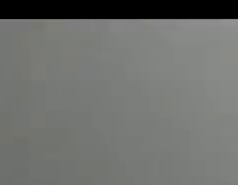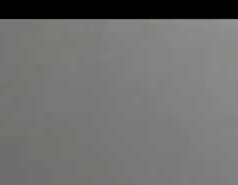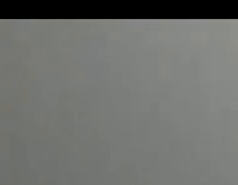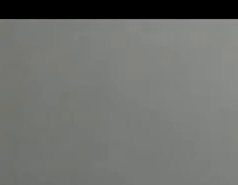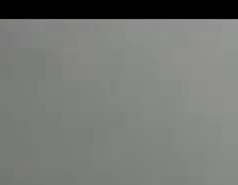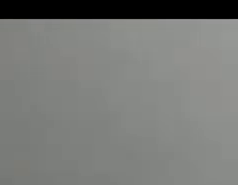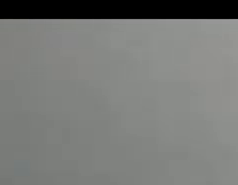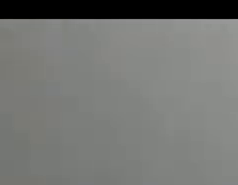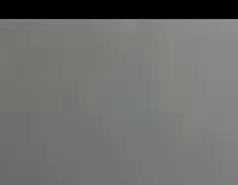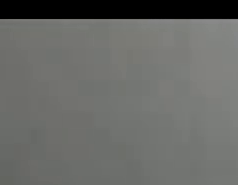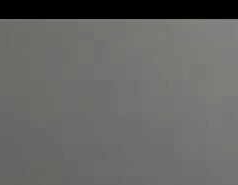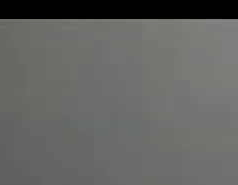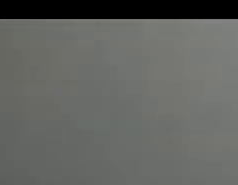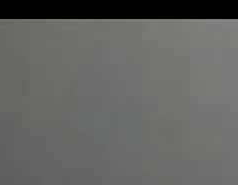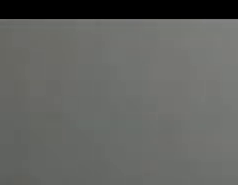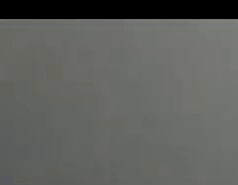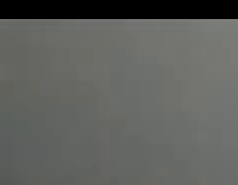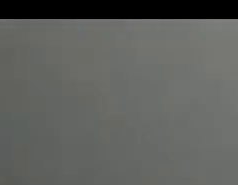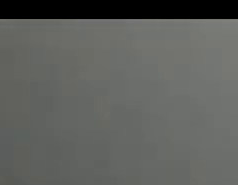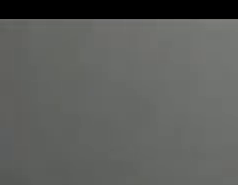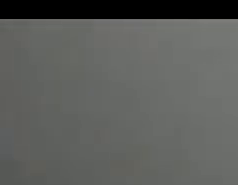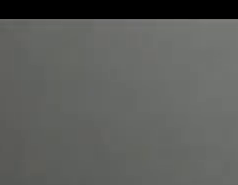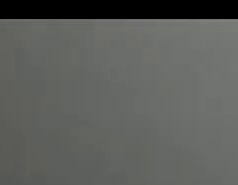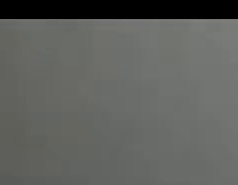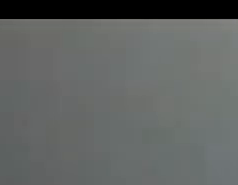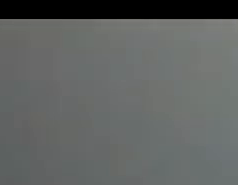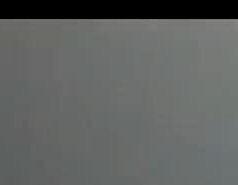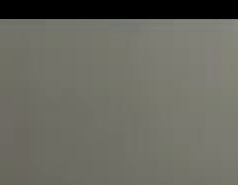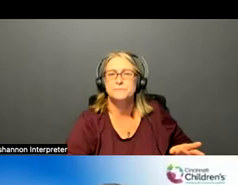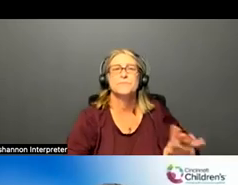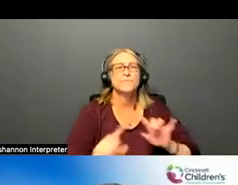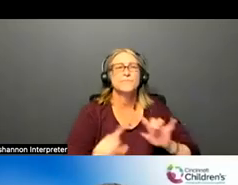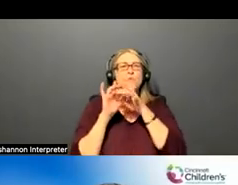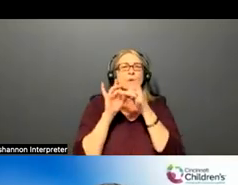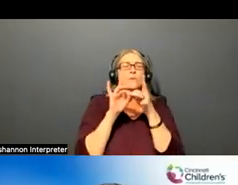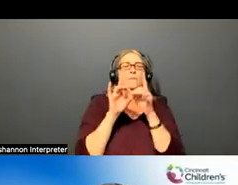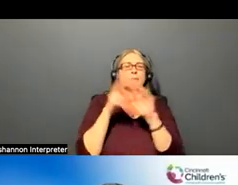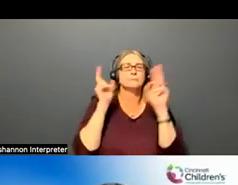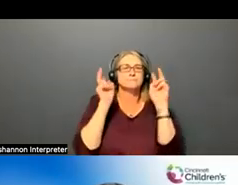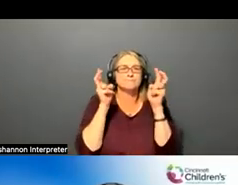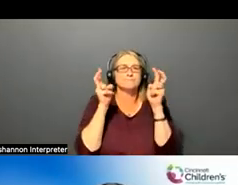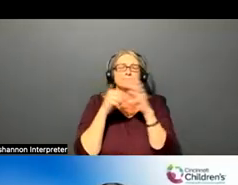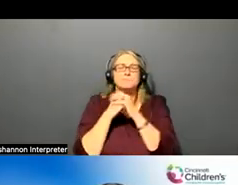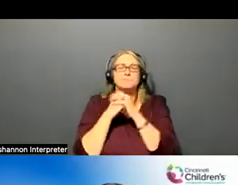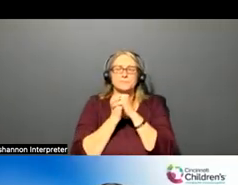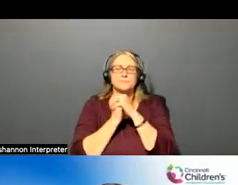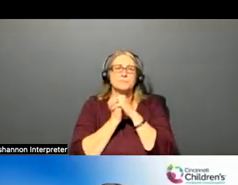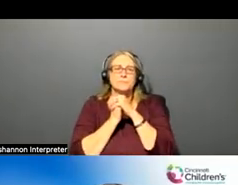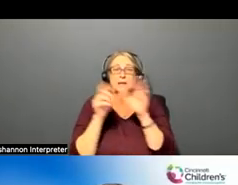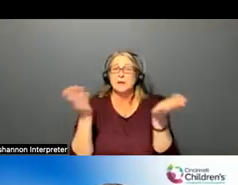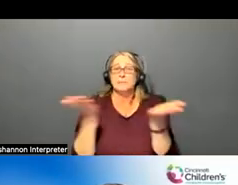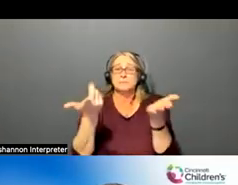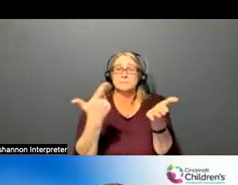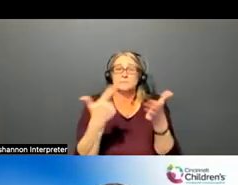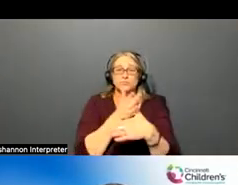So I wondered if you could share kind of based on that title, what would you, based on, you know, also what you shared,